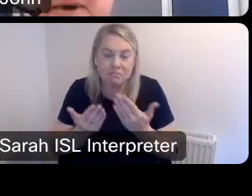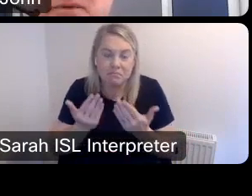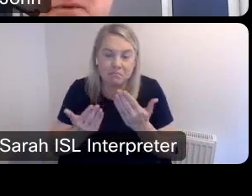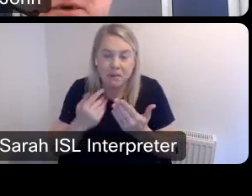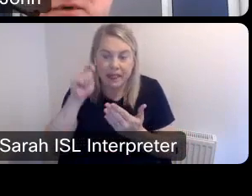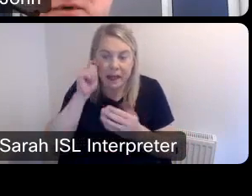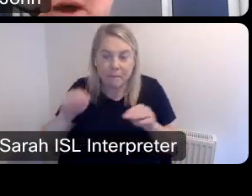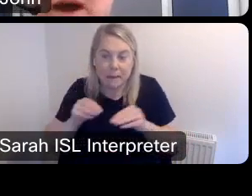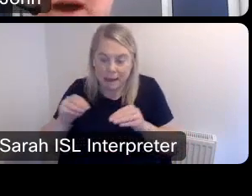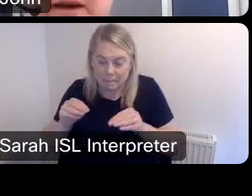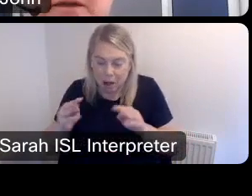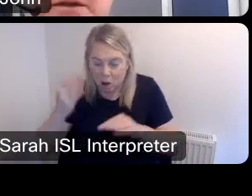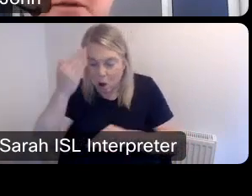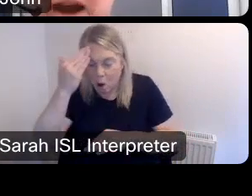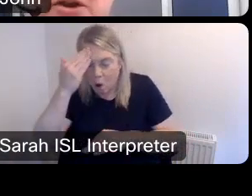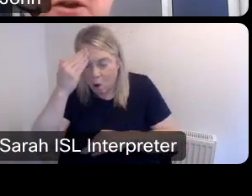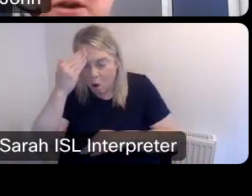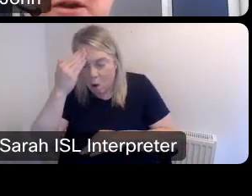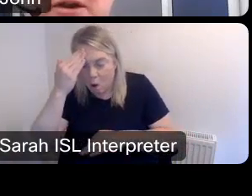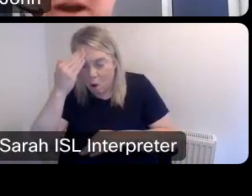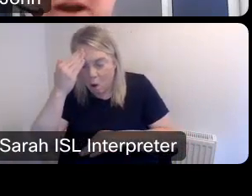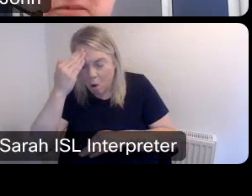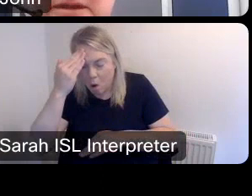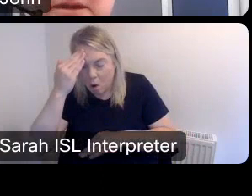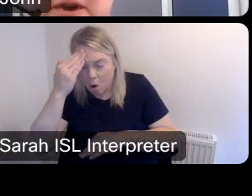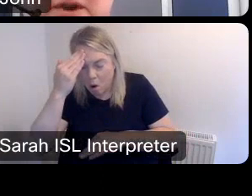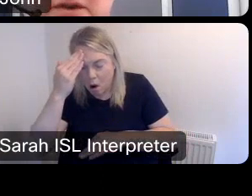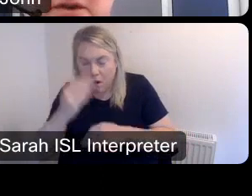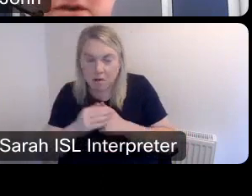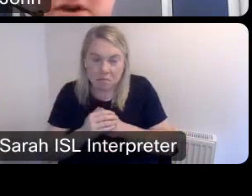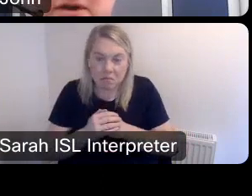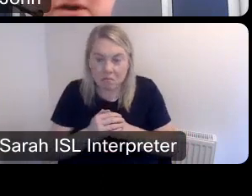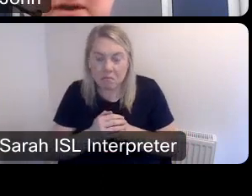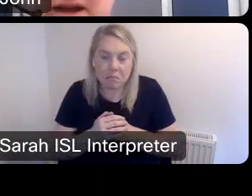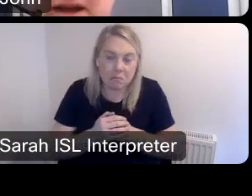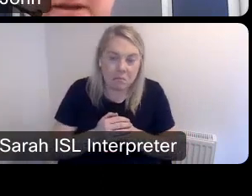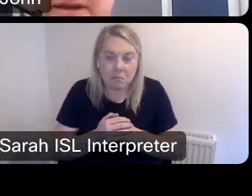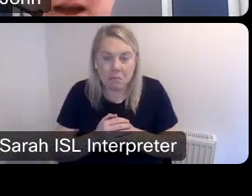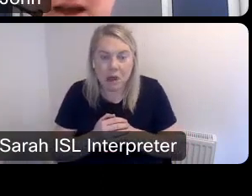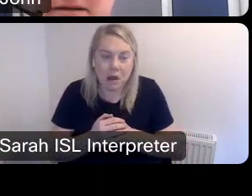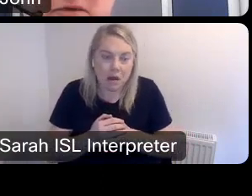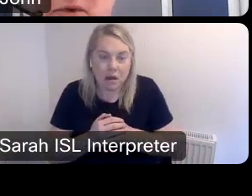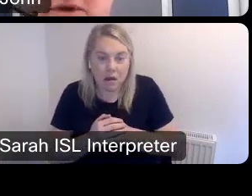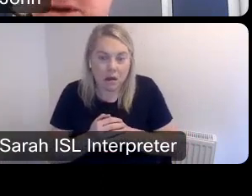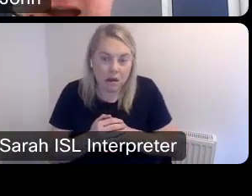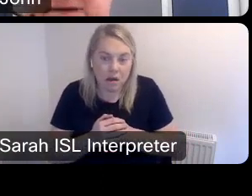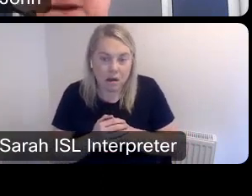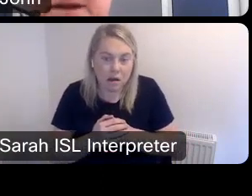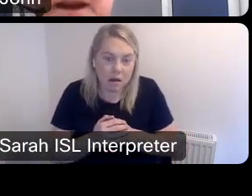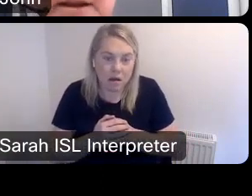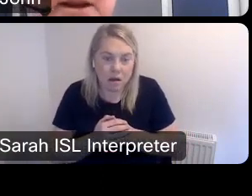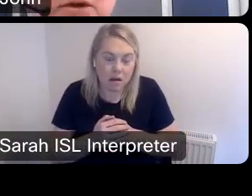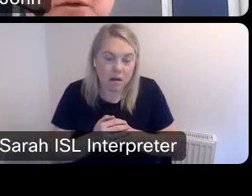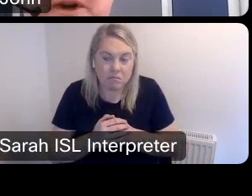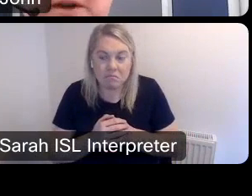people would know if there is a reaction in the presence of a transfusion, that is reported and in this